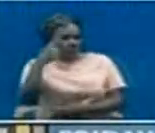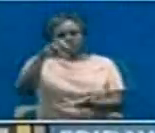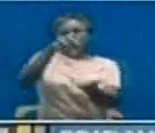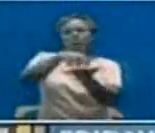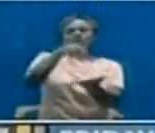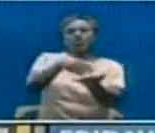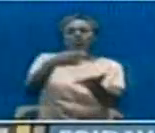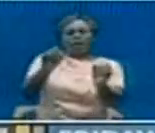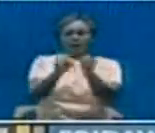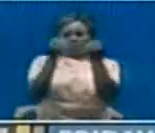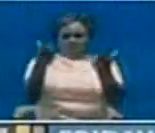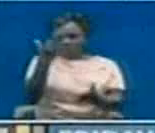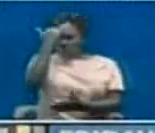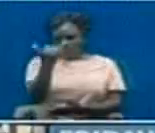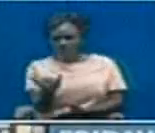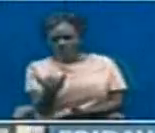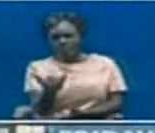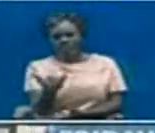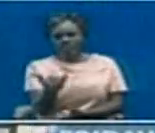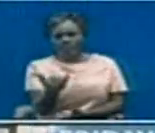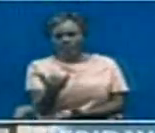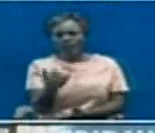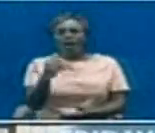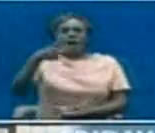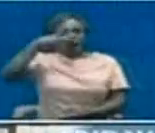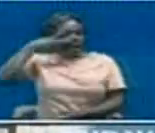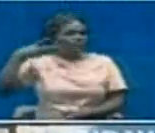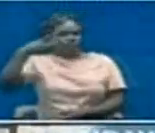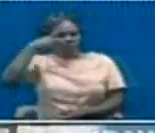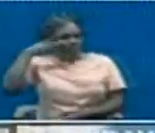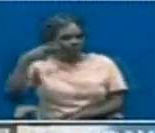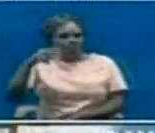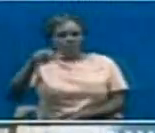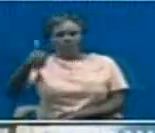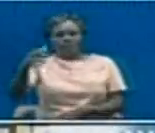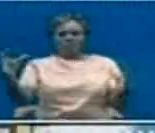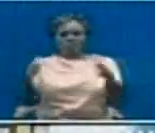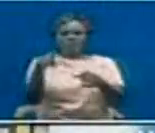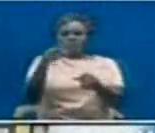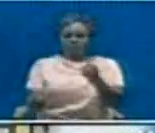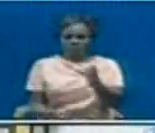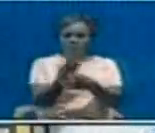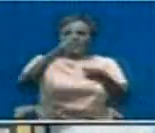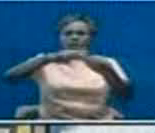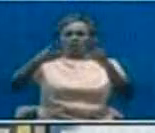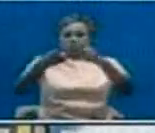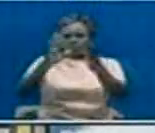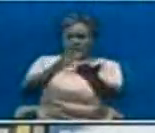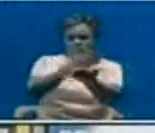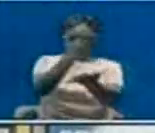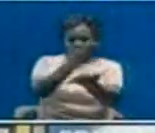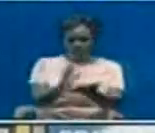is going on here, because the Al-Shabaab move away. That's why to establish the relationship